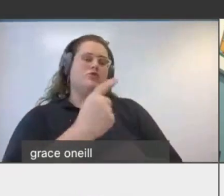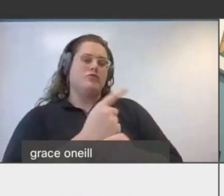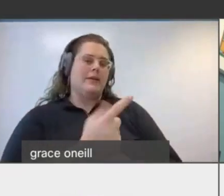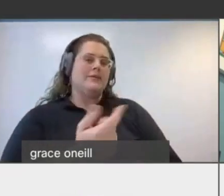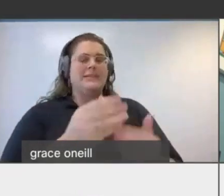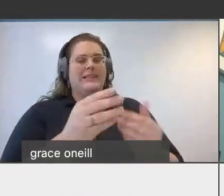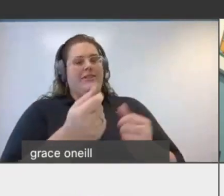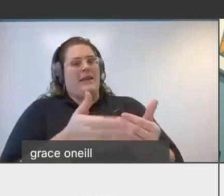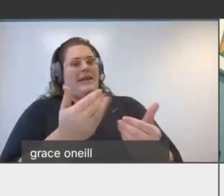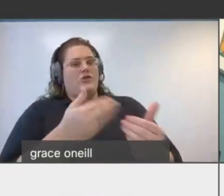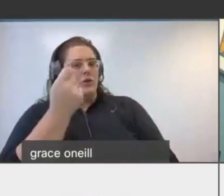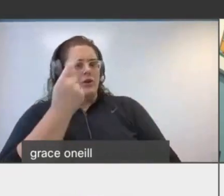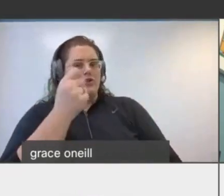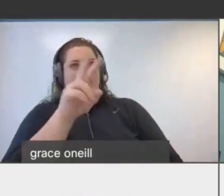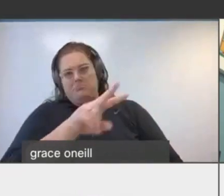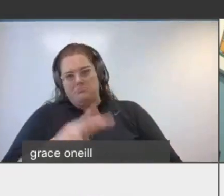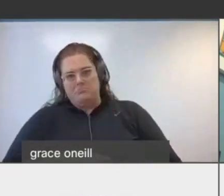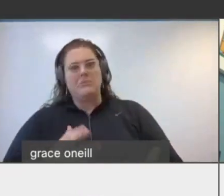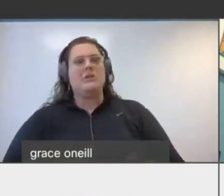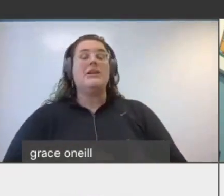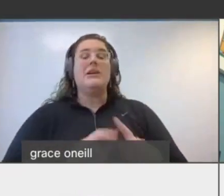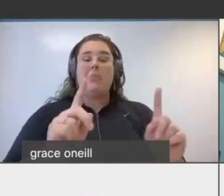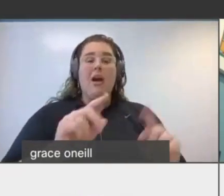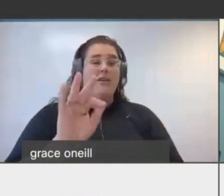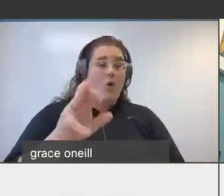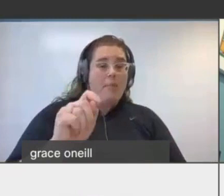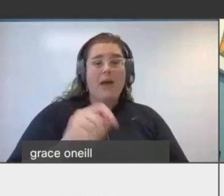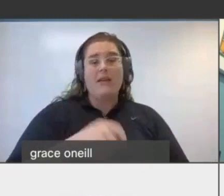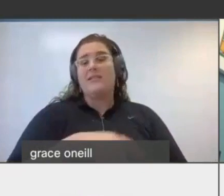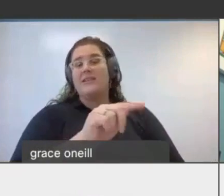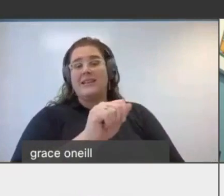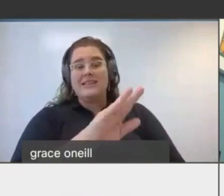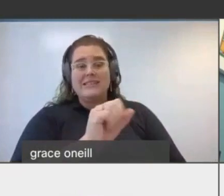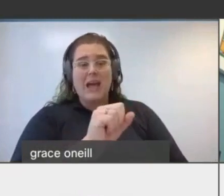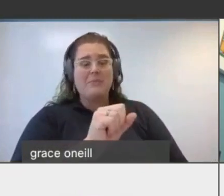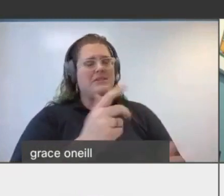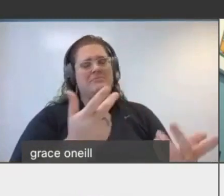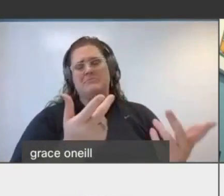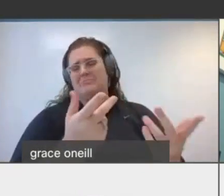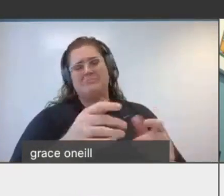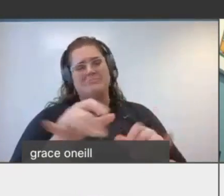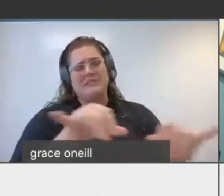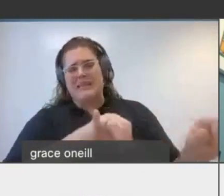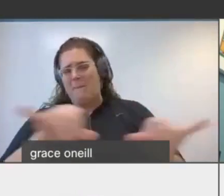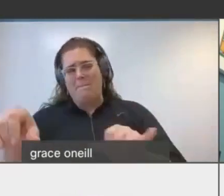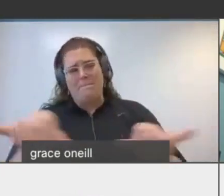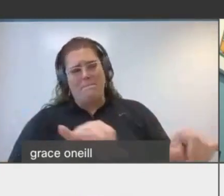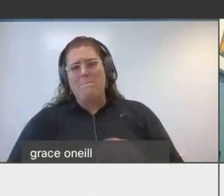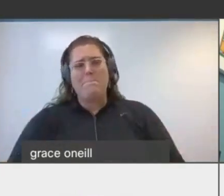But the format, the tabs, all of that really looks the same.